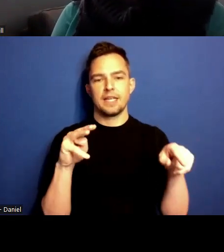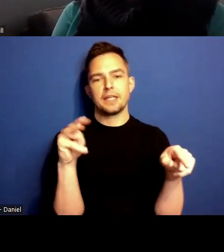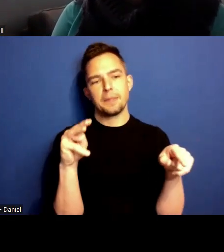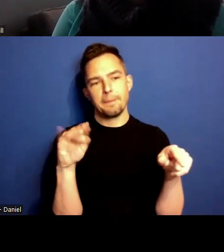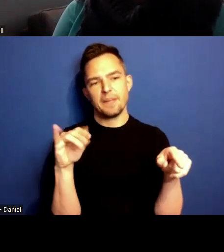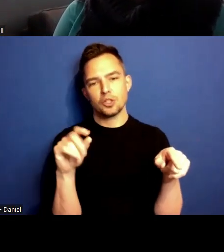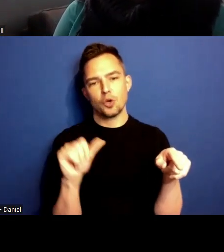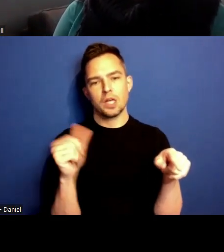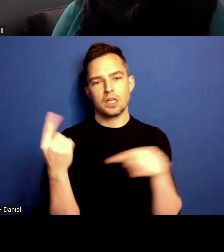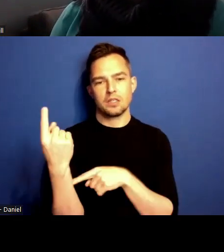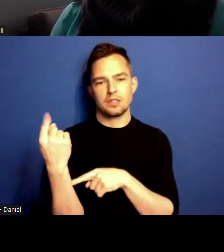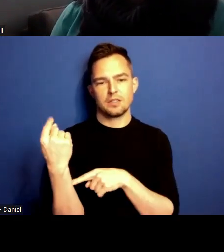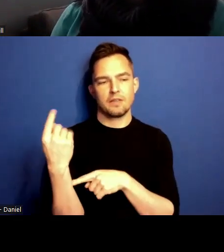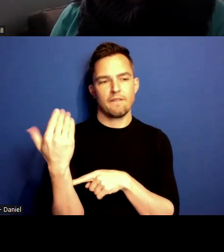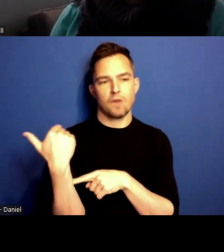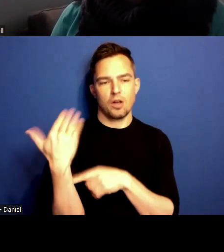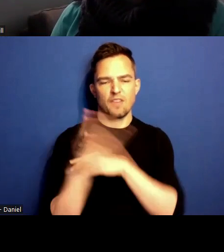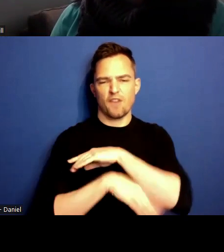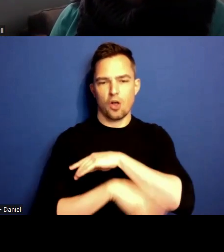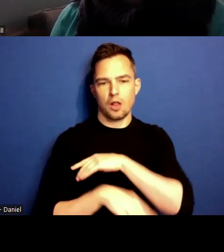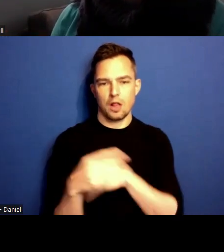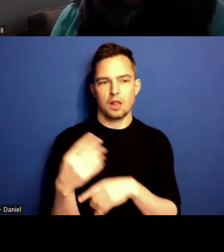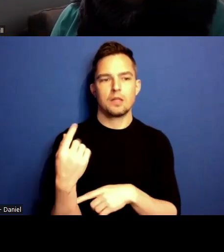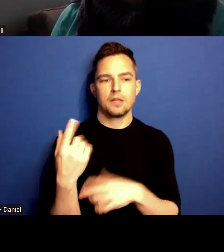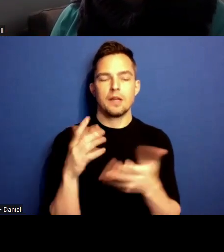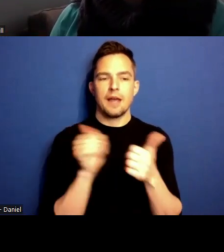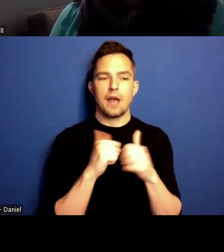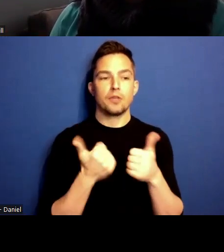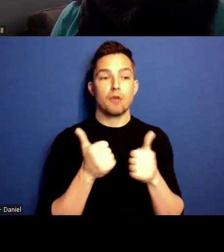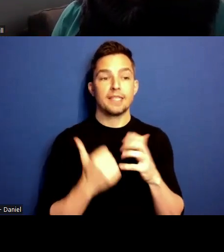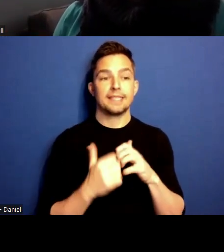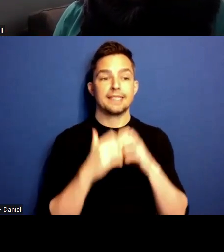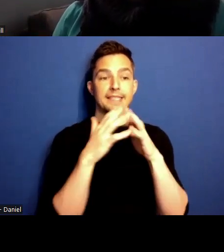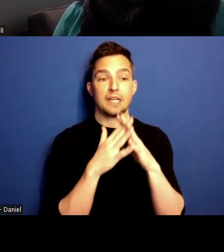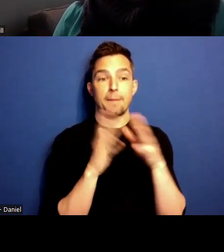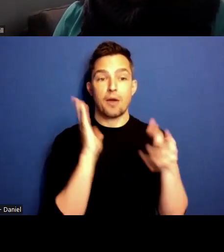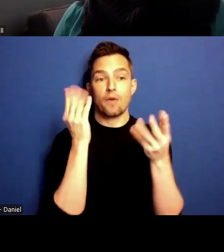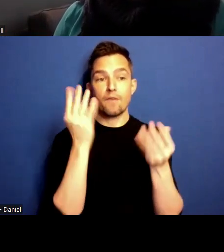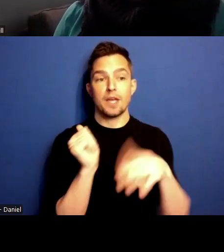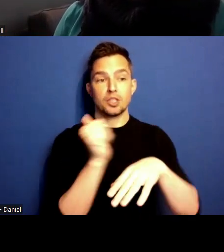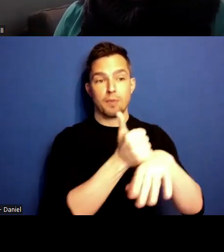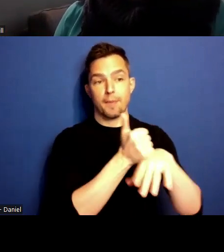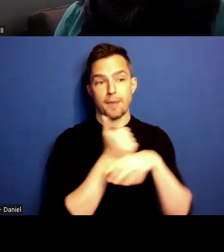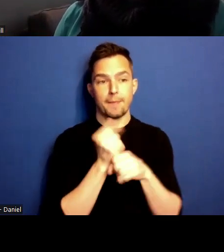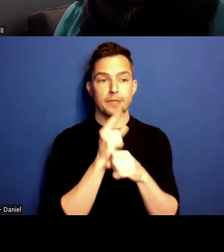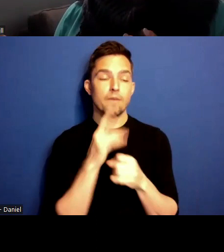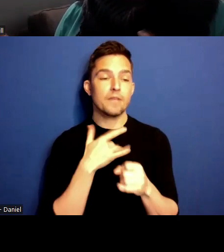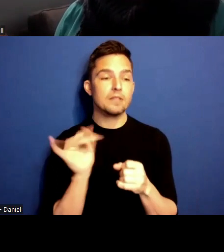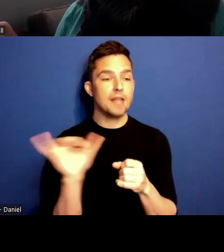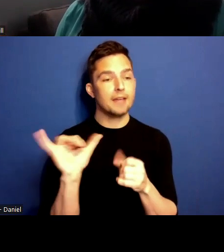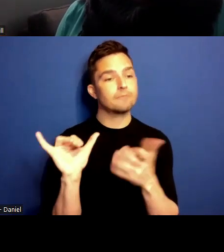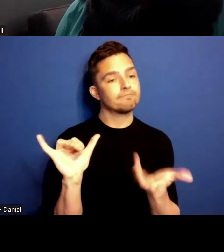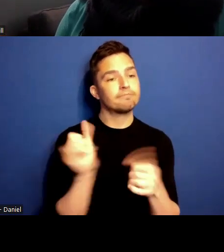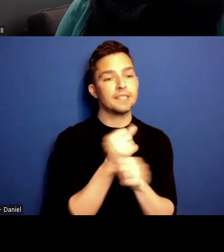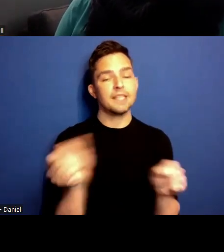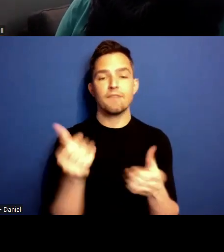last fall. And so just an example of how we try to set up our information so that it really feels like a safe